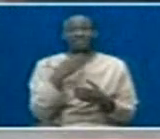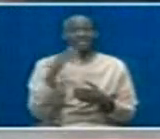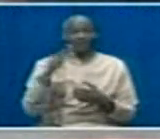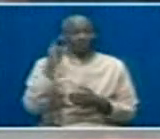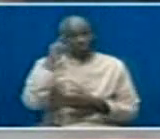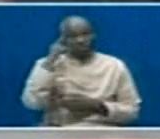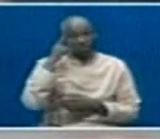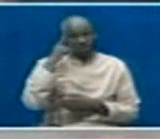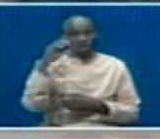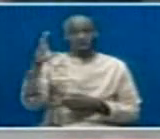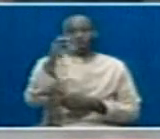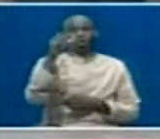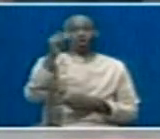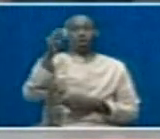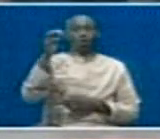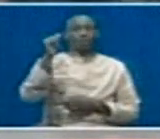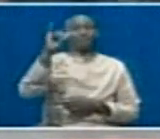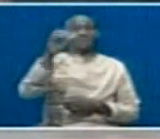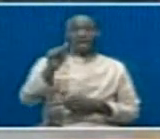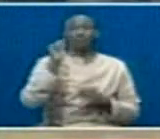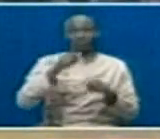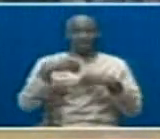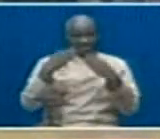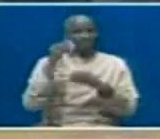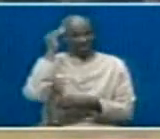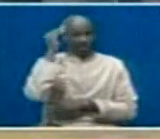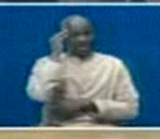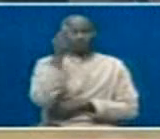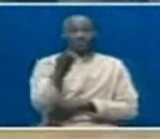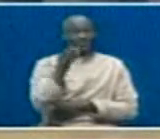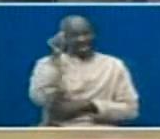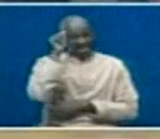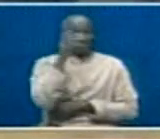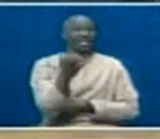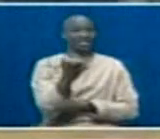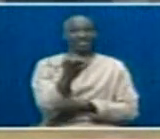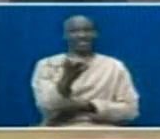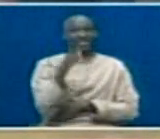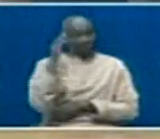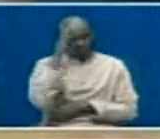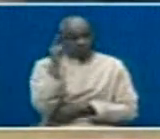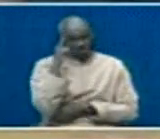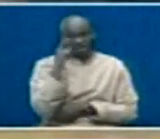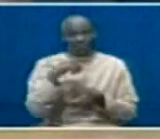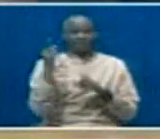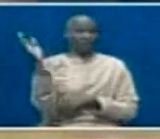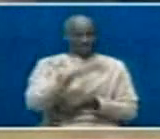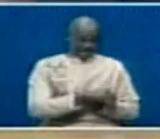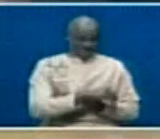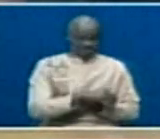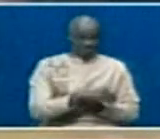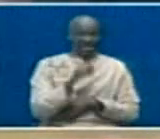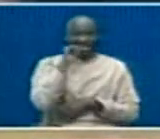He didn't think that Columbia could offer him educationally, Columbia, academically, yeah, anything. So he came back to